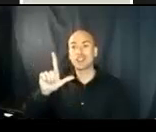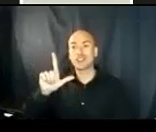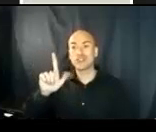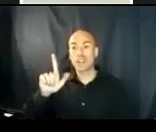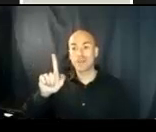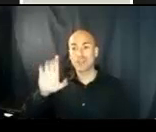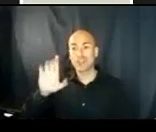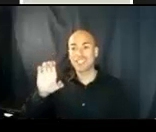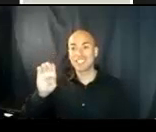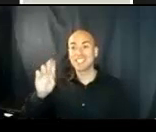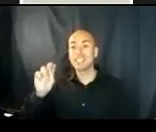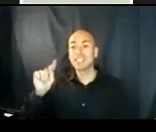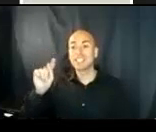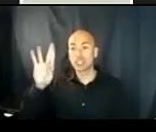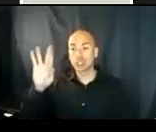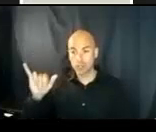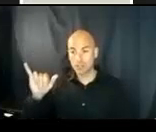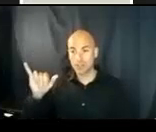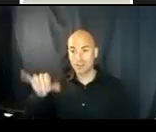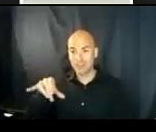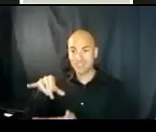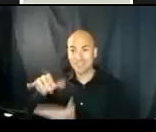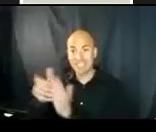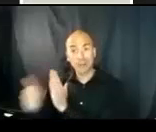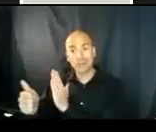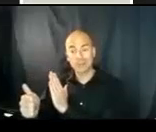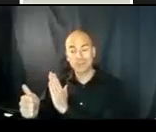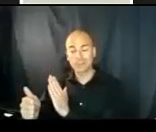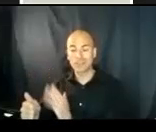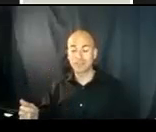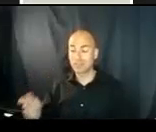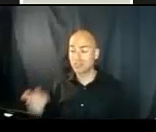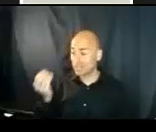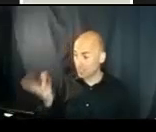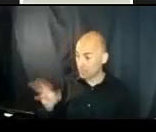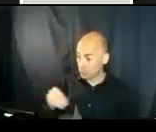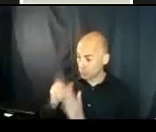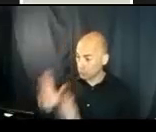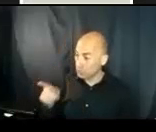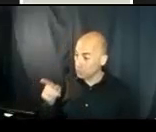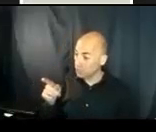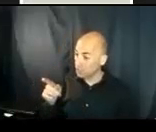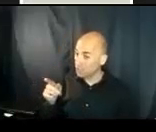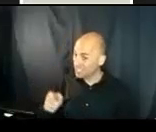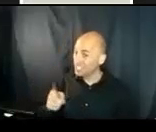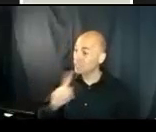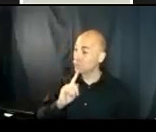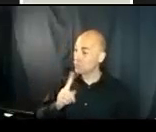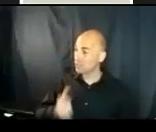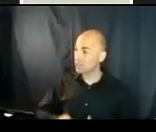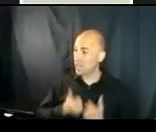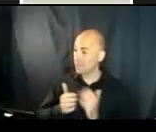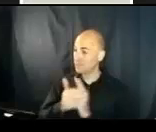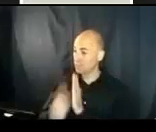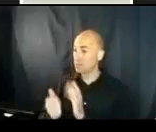look, you're owning your learner and you need to organize your schedule. This is real life skills. We all do that. We all need to make sure